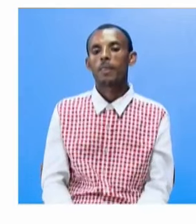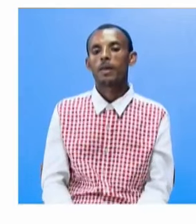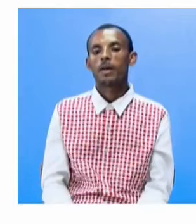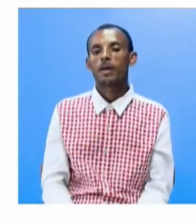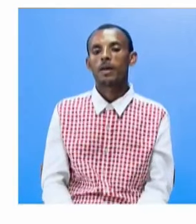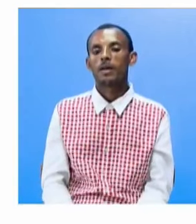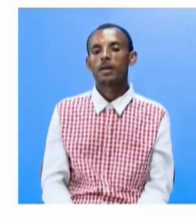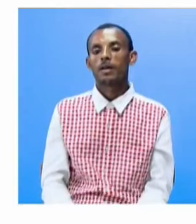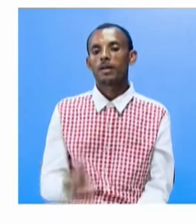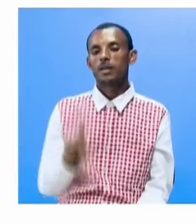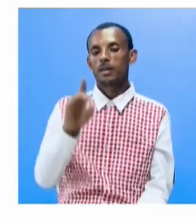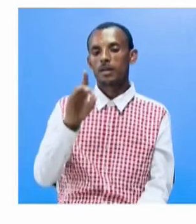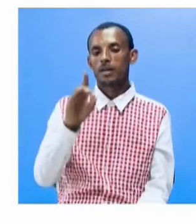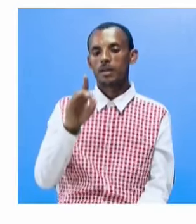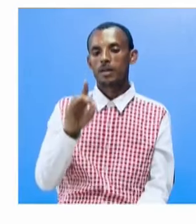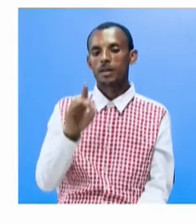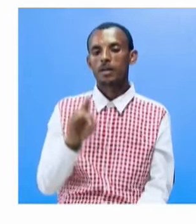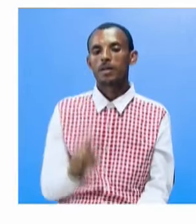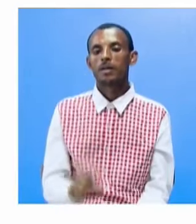D,